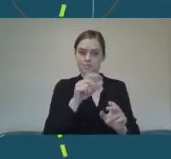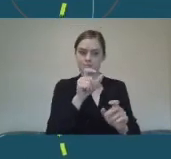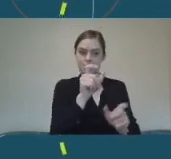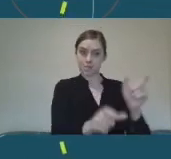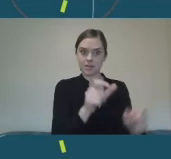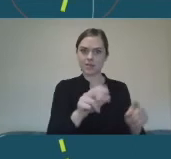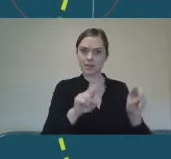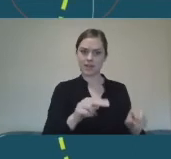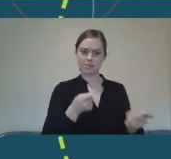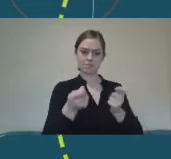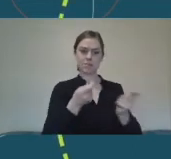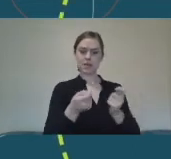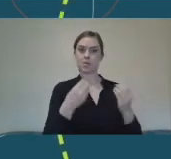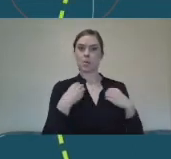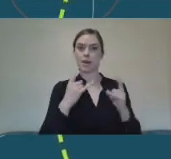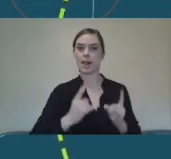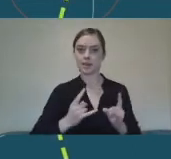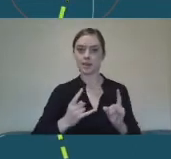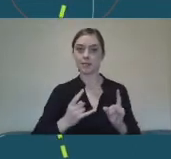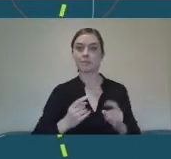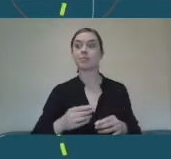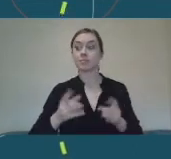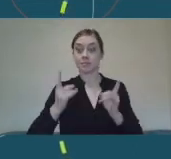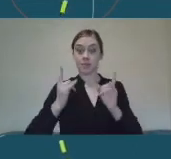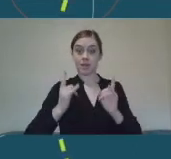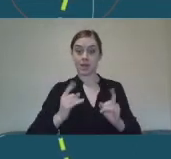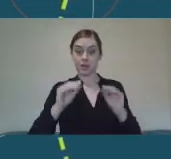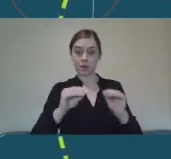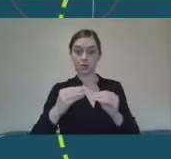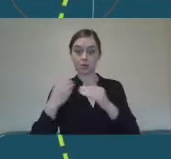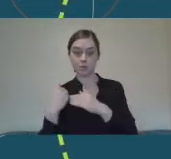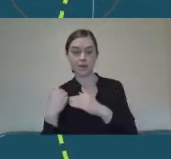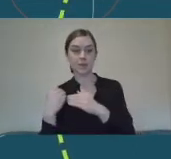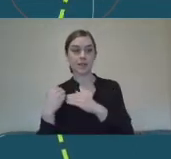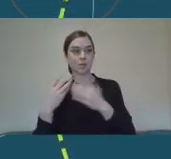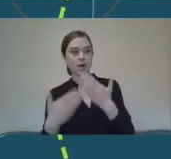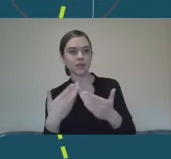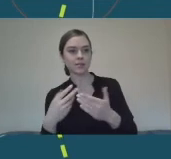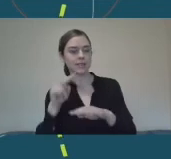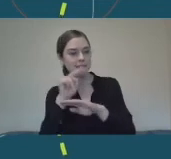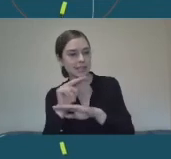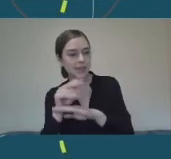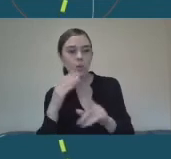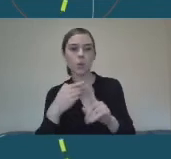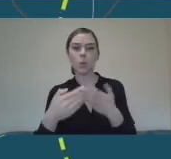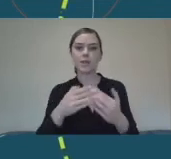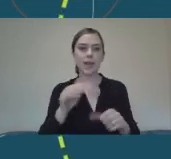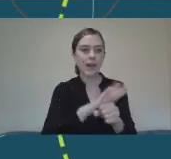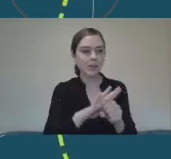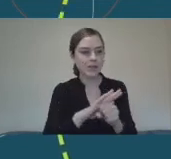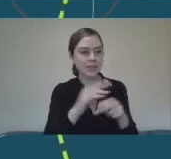they need to tell us as health coaches, you know, what are the areas that they need in order to allow them to